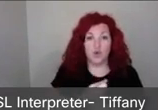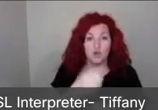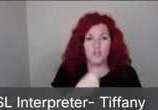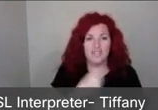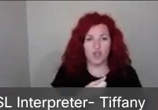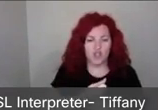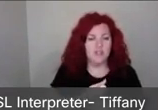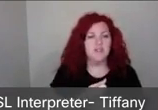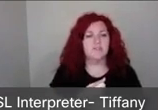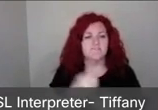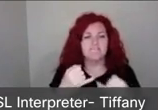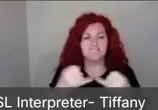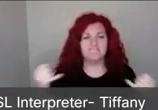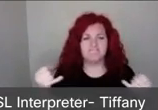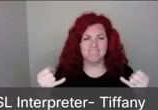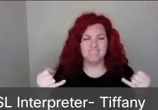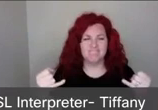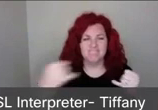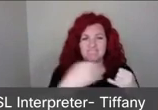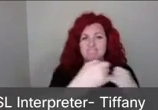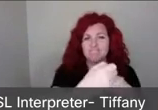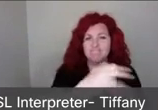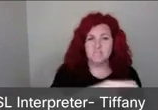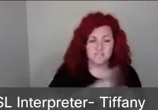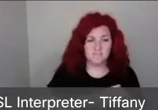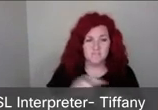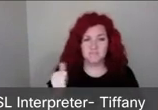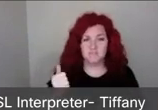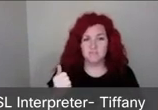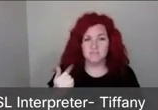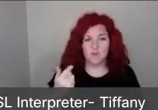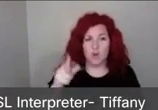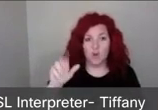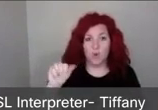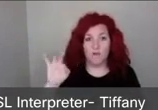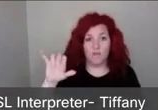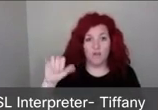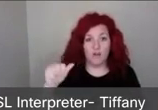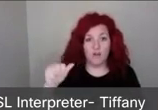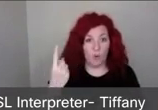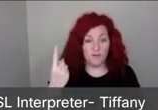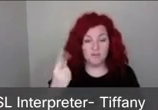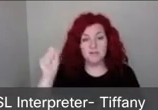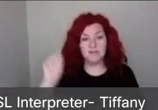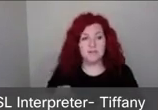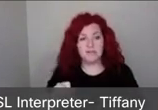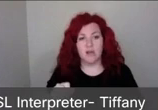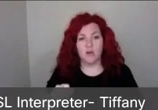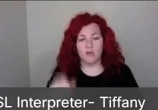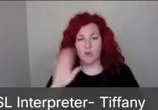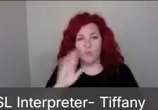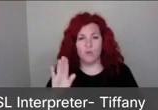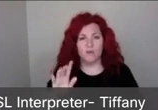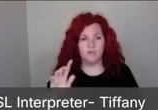it is bordered on two sides, which are natural borders, Awafria being one of them, make it go south, and that would augment the